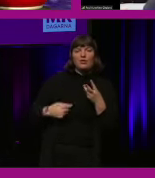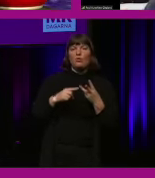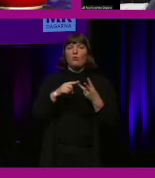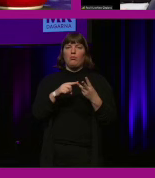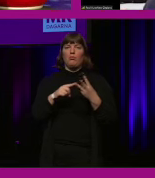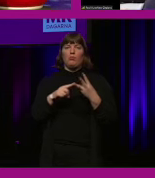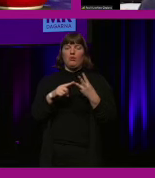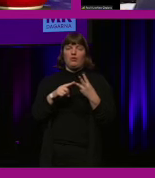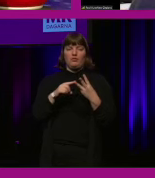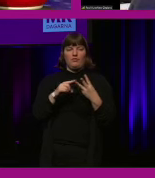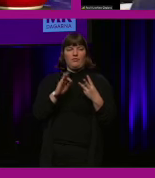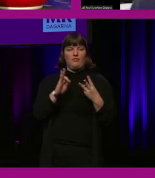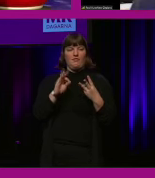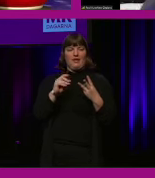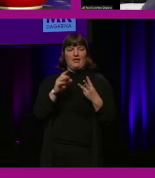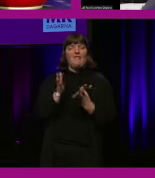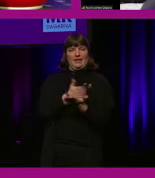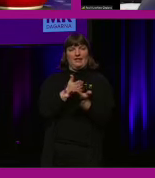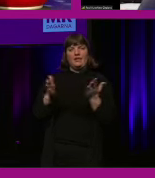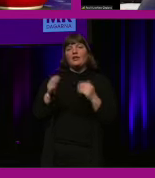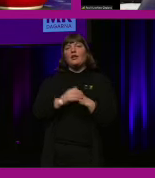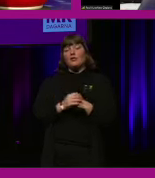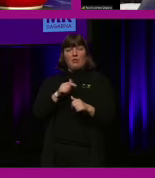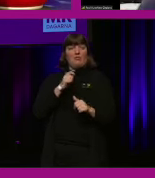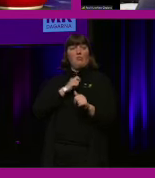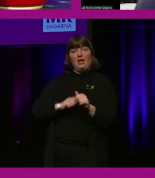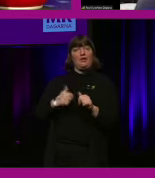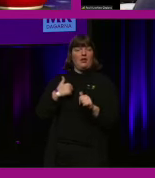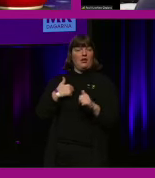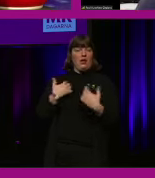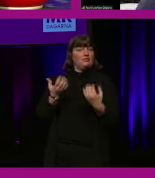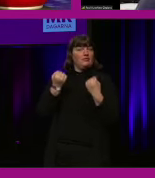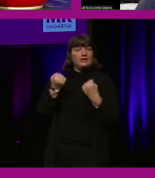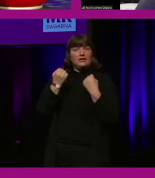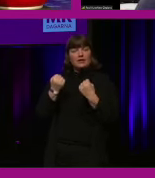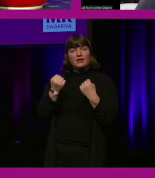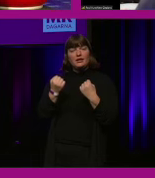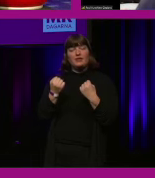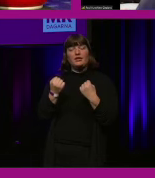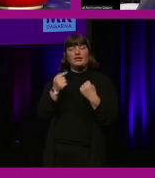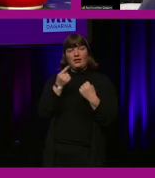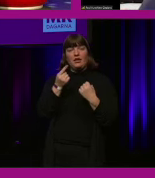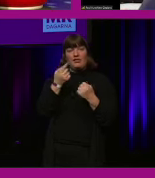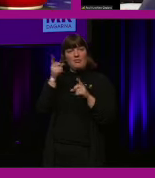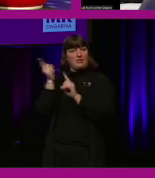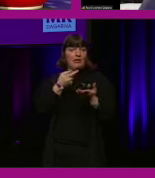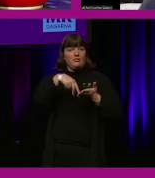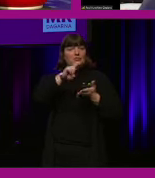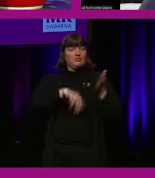unfairness. So that is, for me, it's a really important feature of the Universal Declaration of Human Rights.